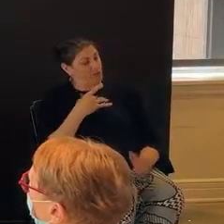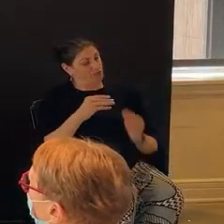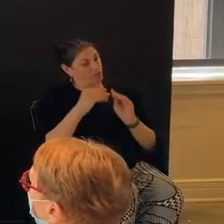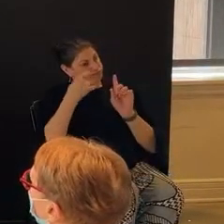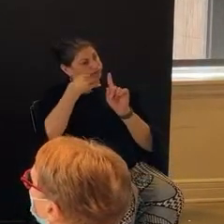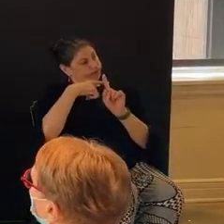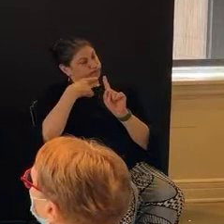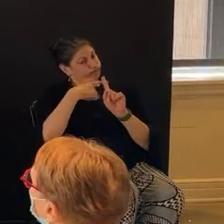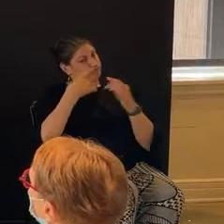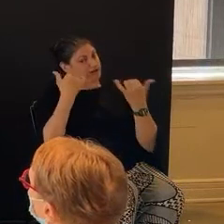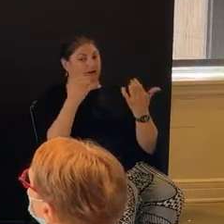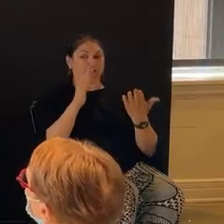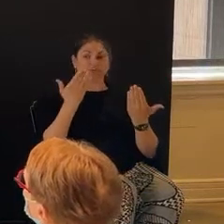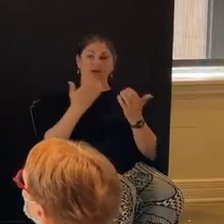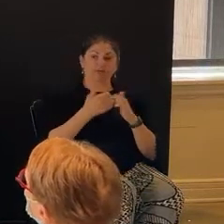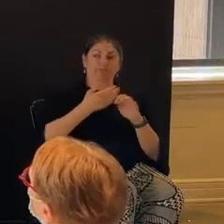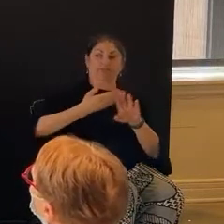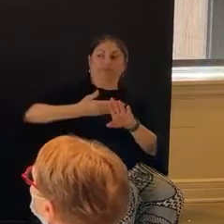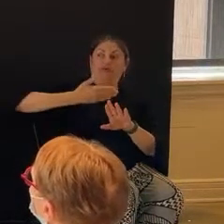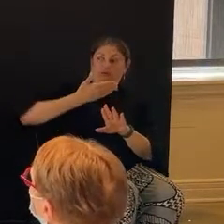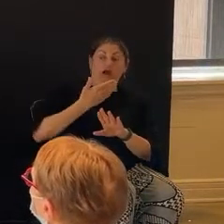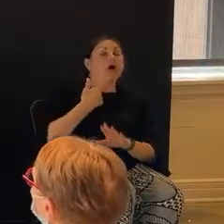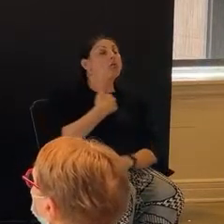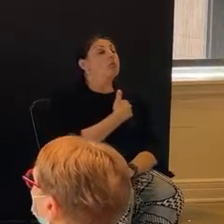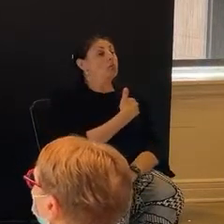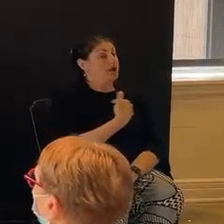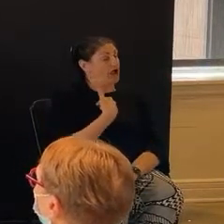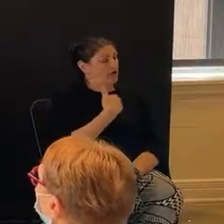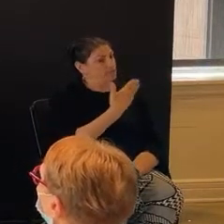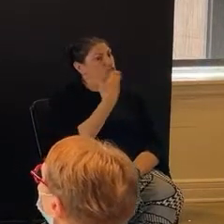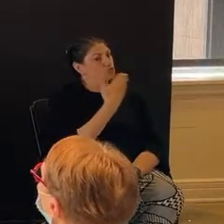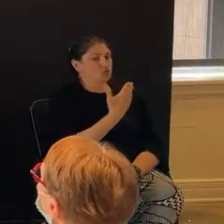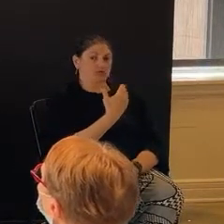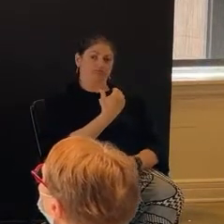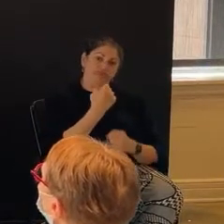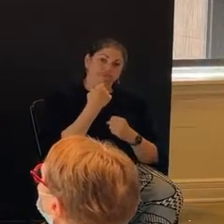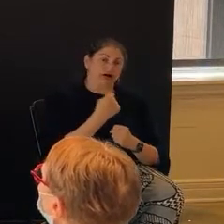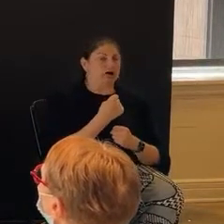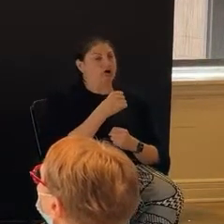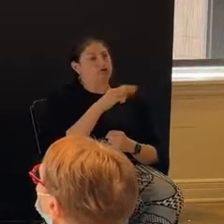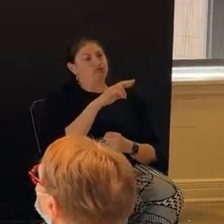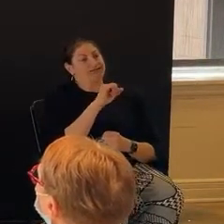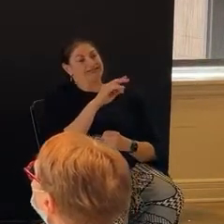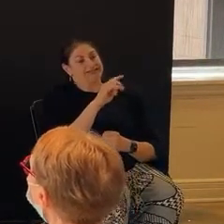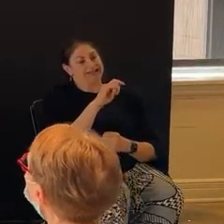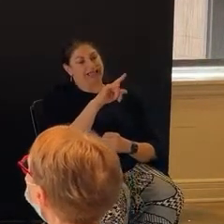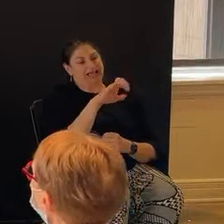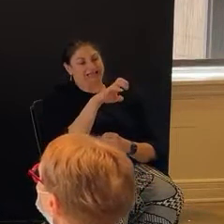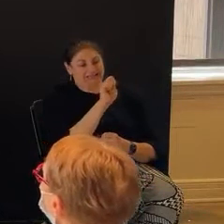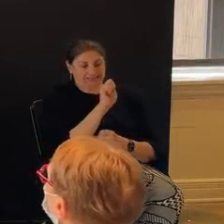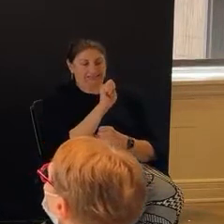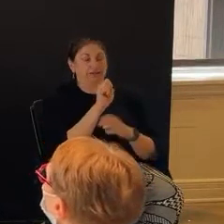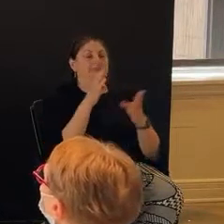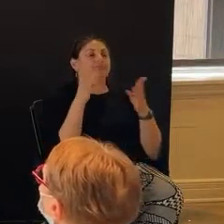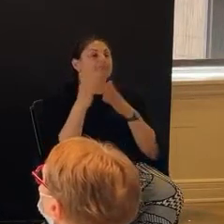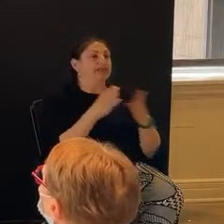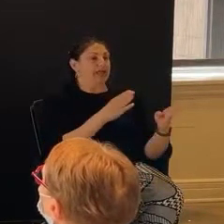quite a while. We have a really good resilience plan that was developed several years